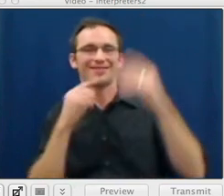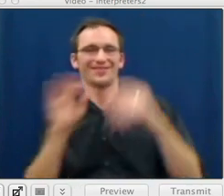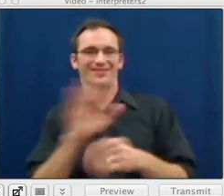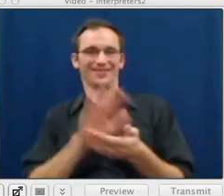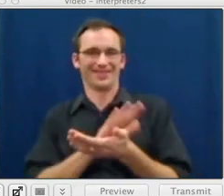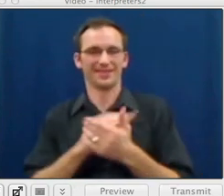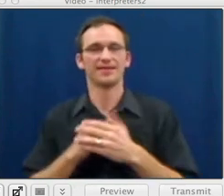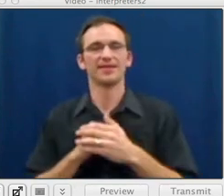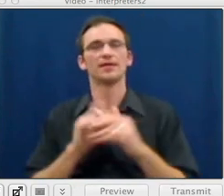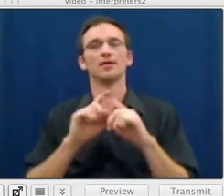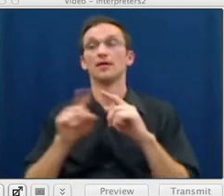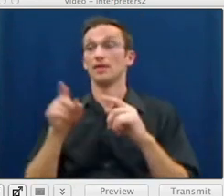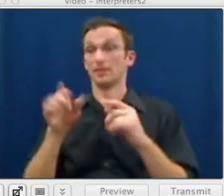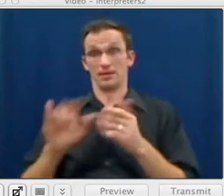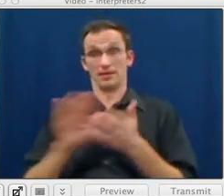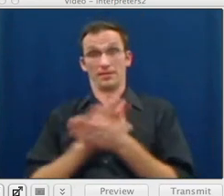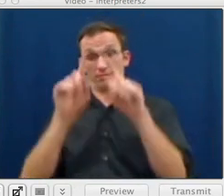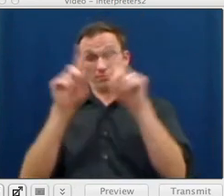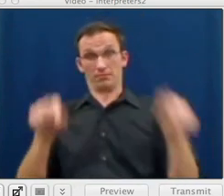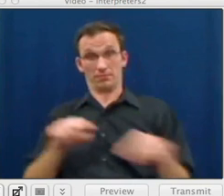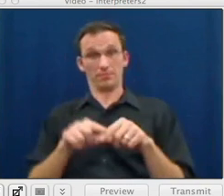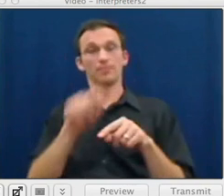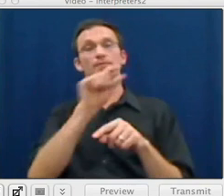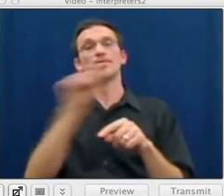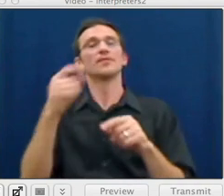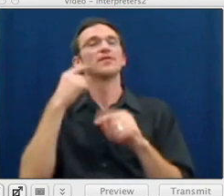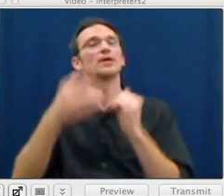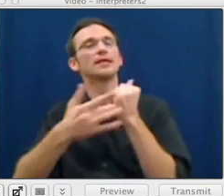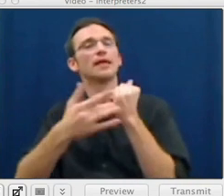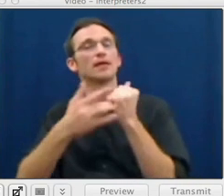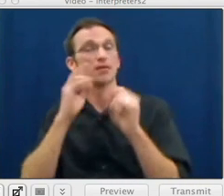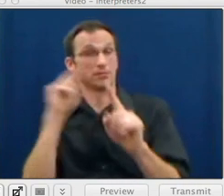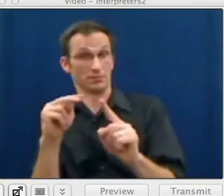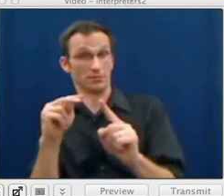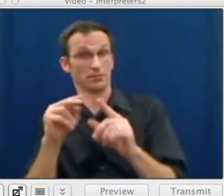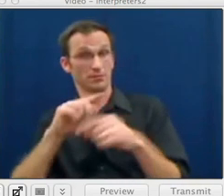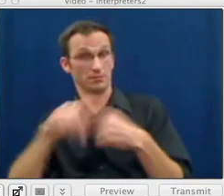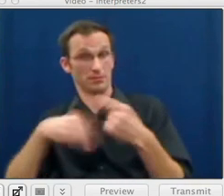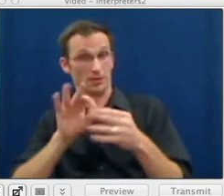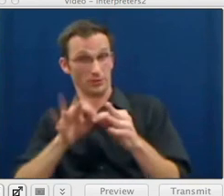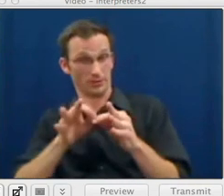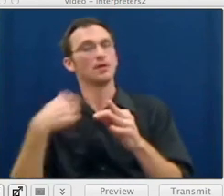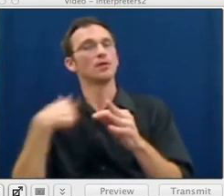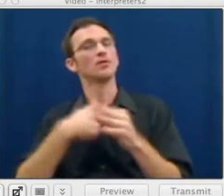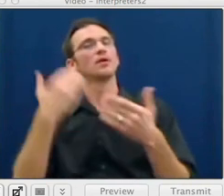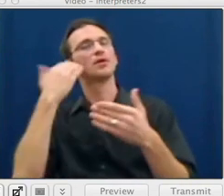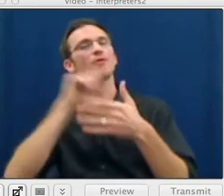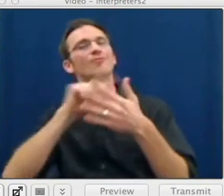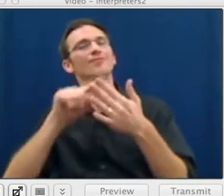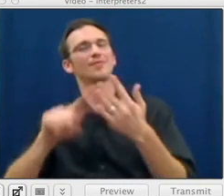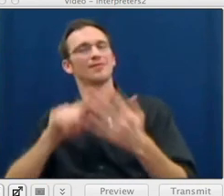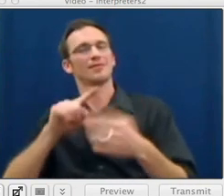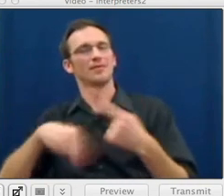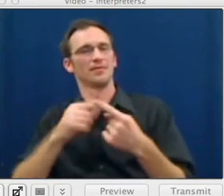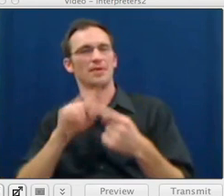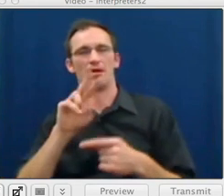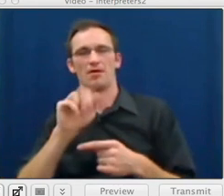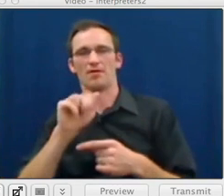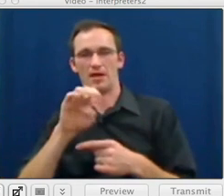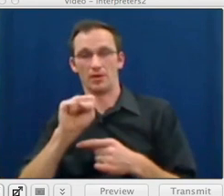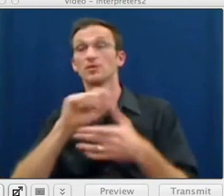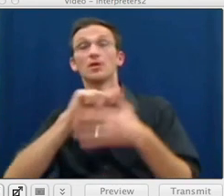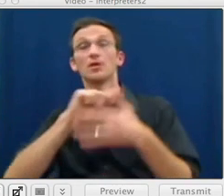But it says here, from a technical perspective focus of interpreting, here's what we know about values. Now, the list of values you see under there are not just from